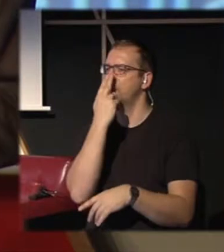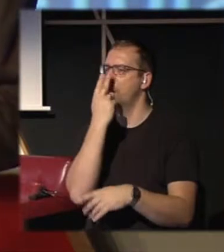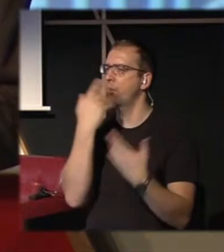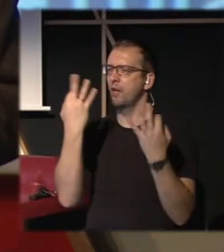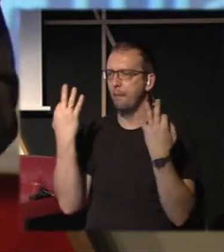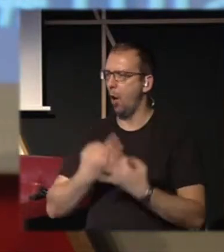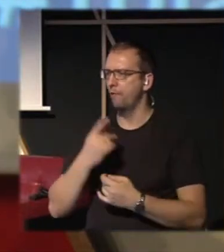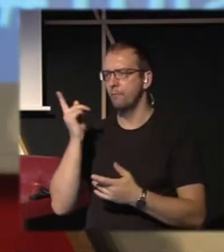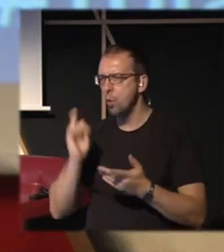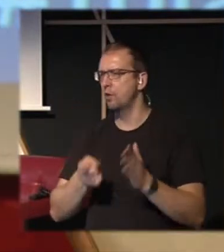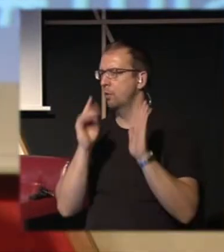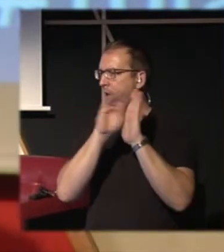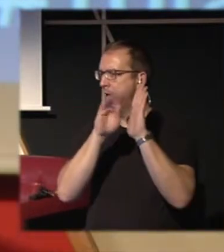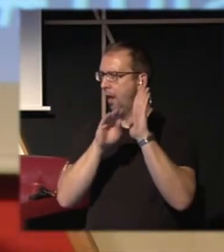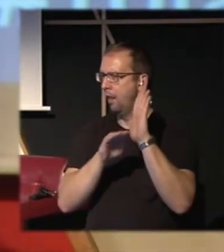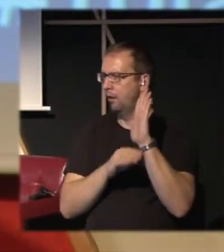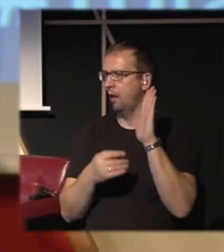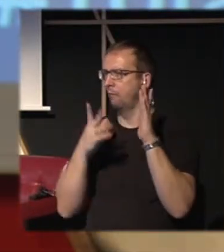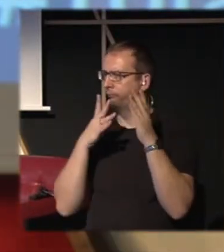of UEFA with the help of CAFE.